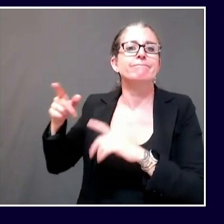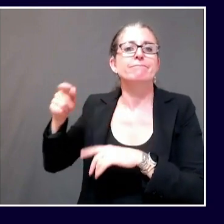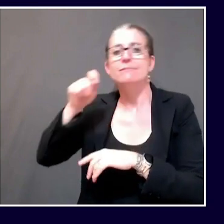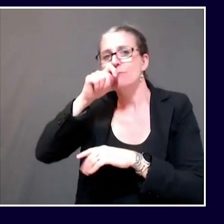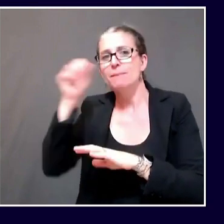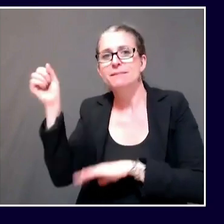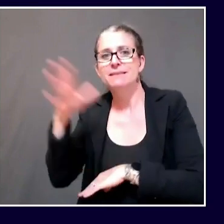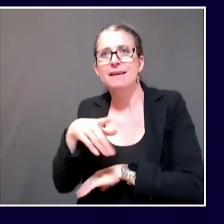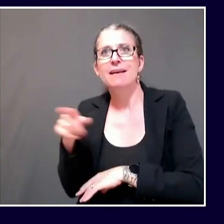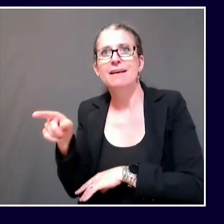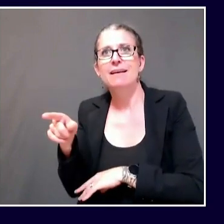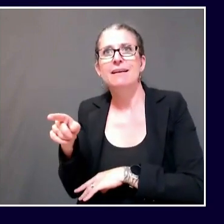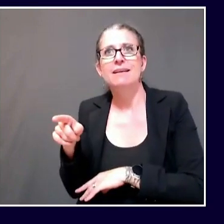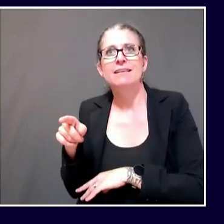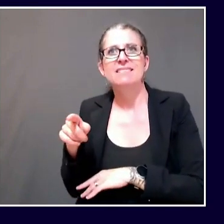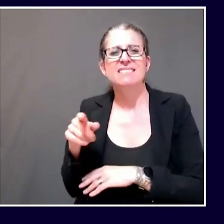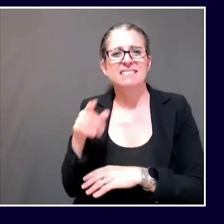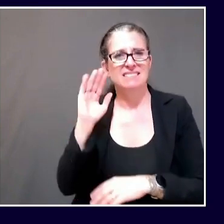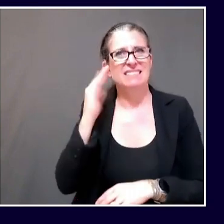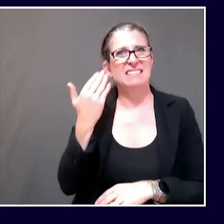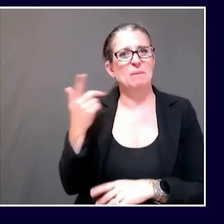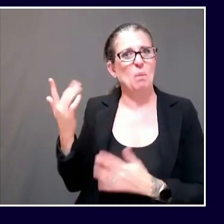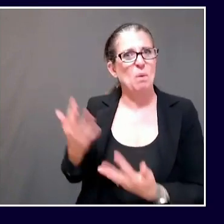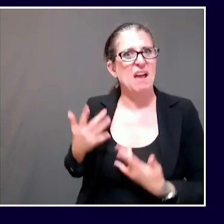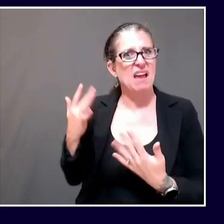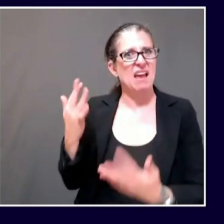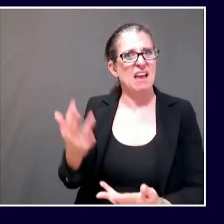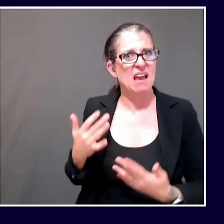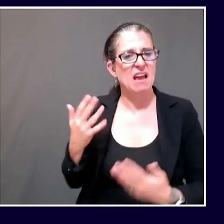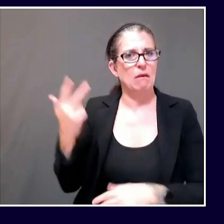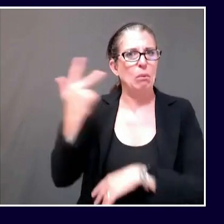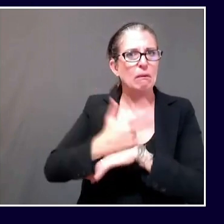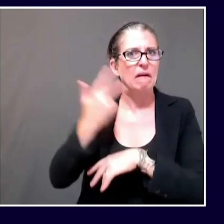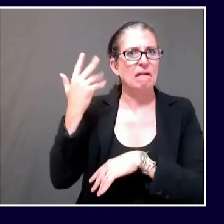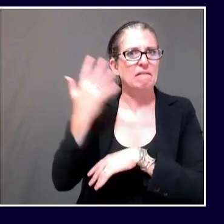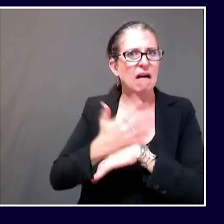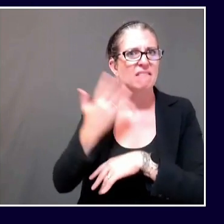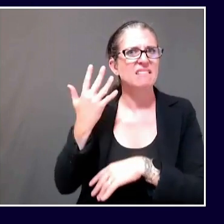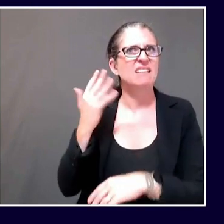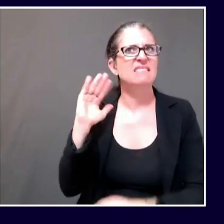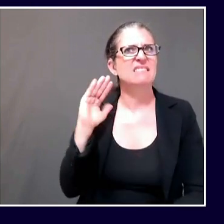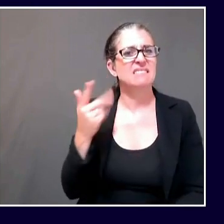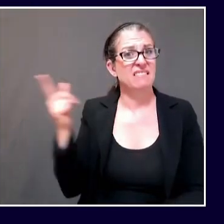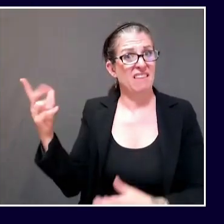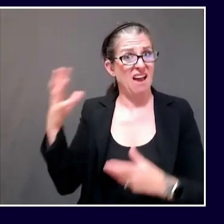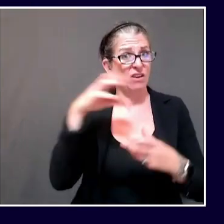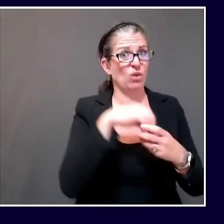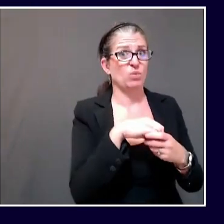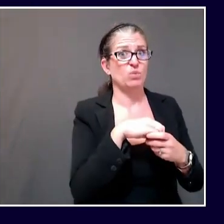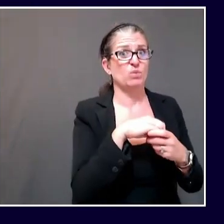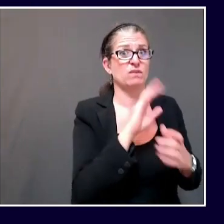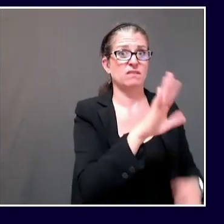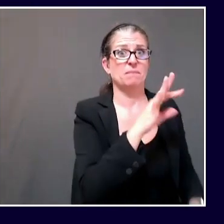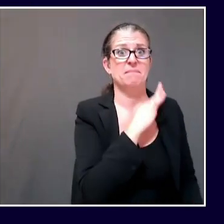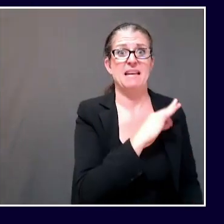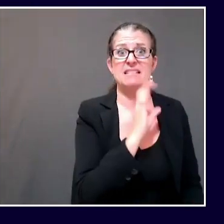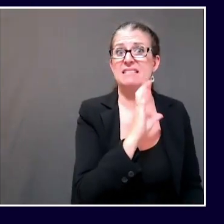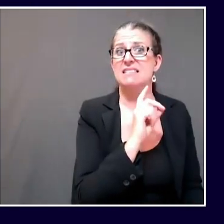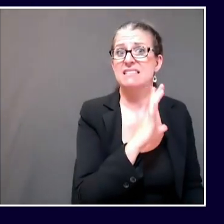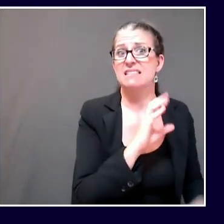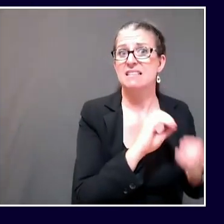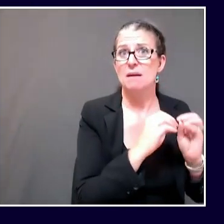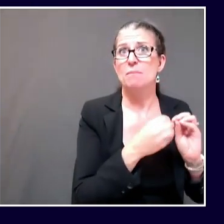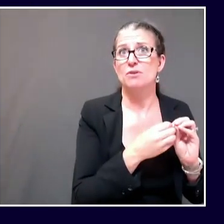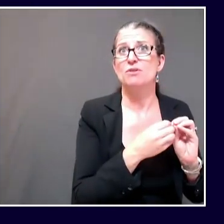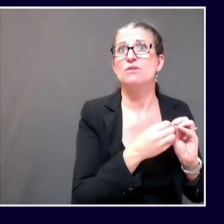least. And that includes from the state. And as you know, in Sanford, there were some concerns among firefighters about how quickly state